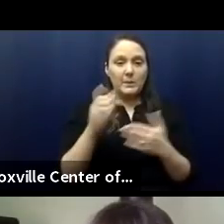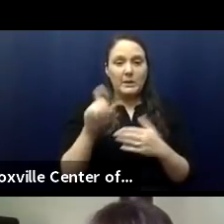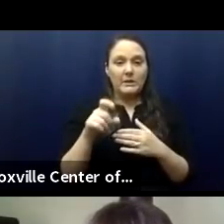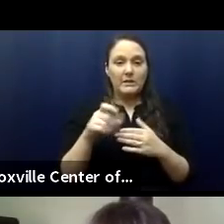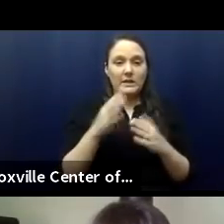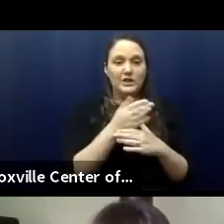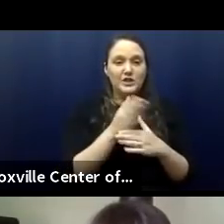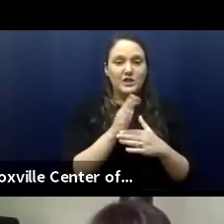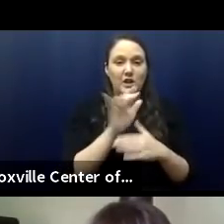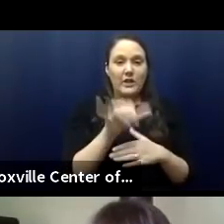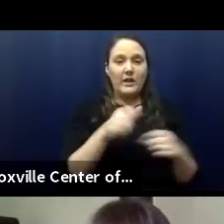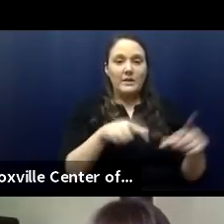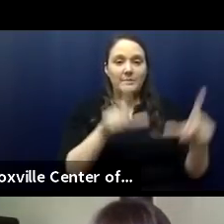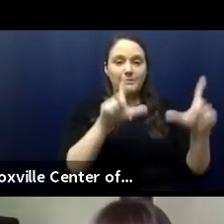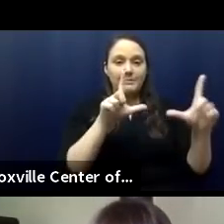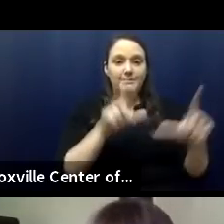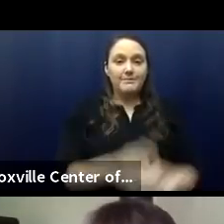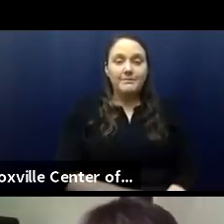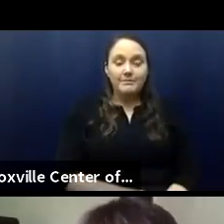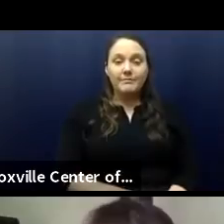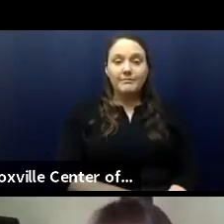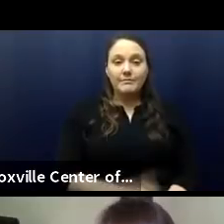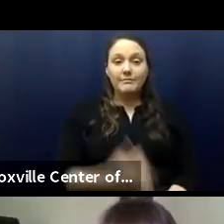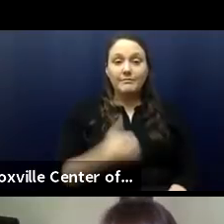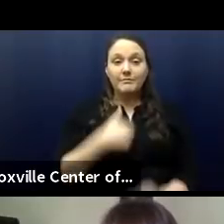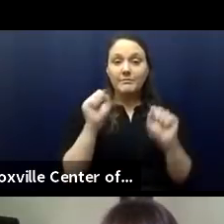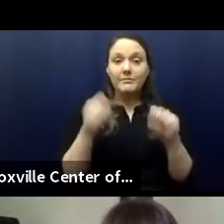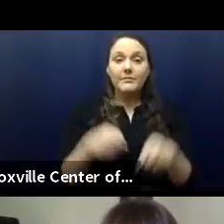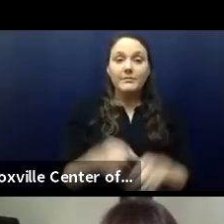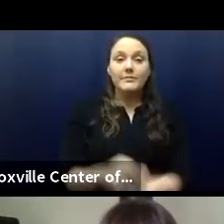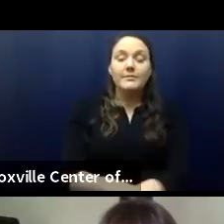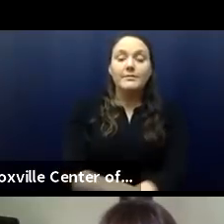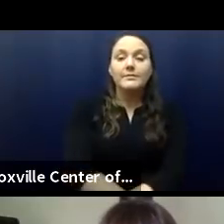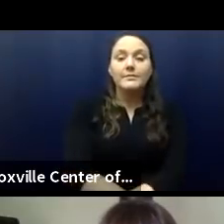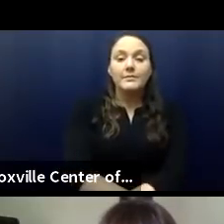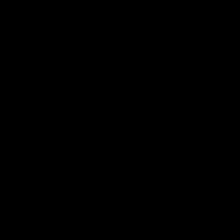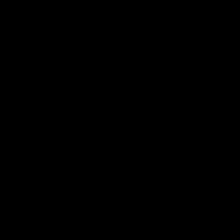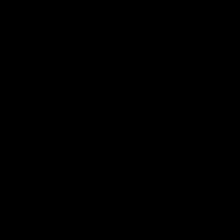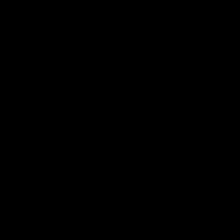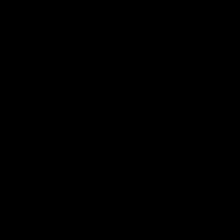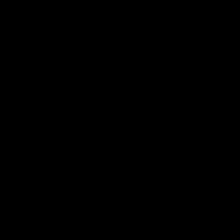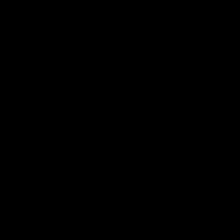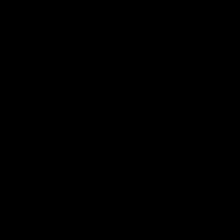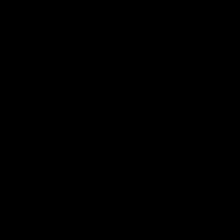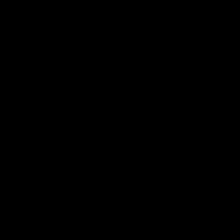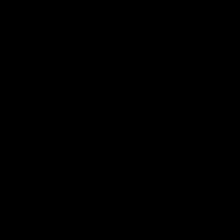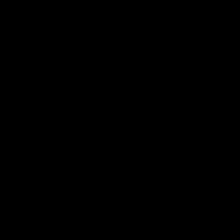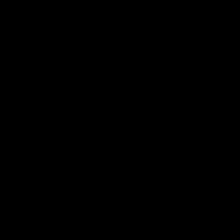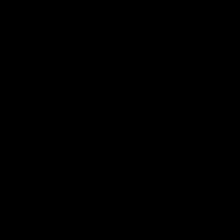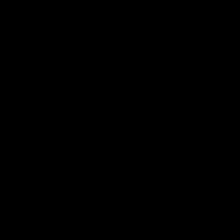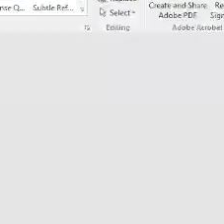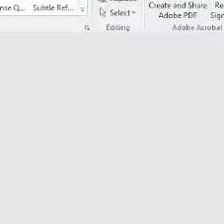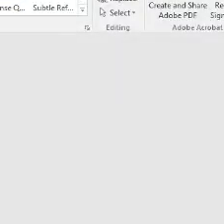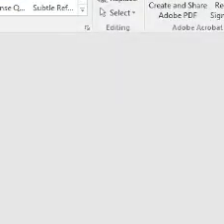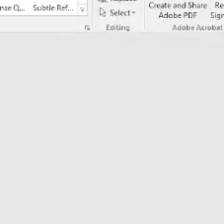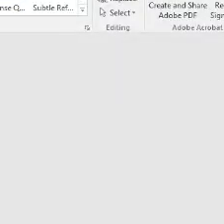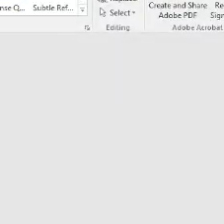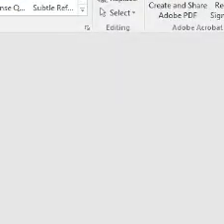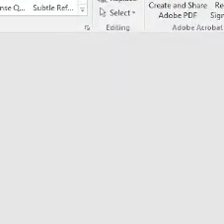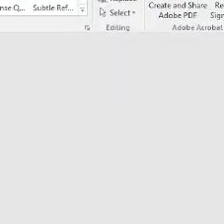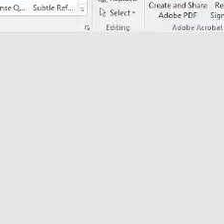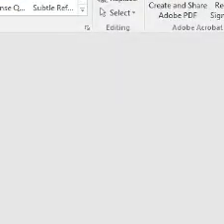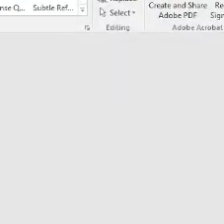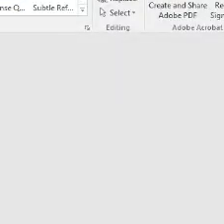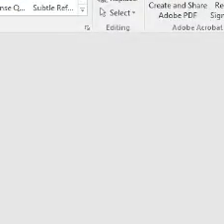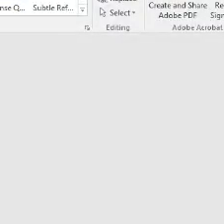I can share it if that helps. Hang on a sec. That would be greatly appreciated. All right. Are you